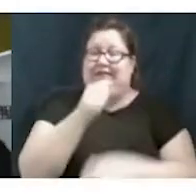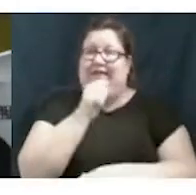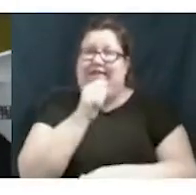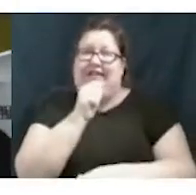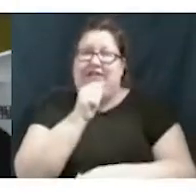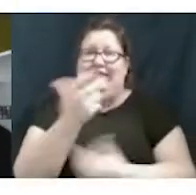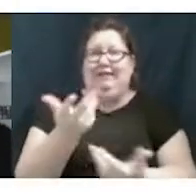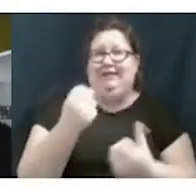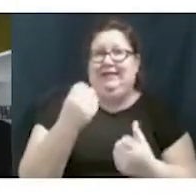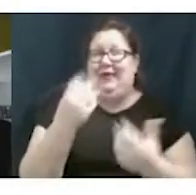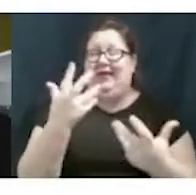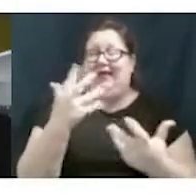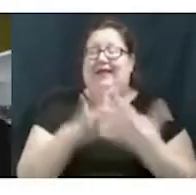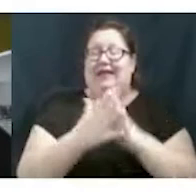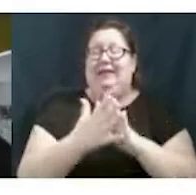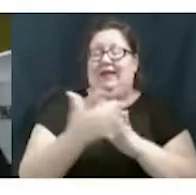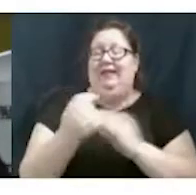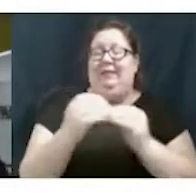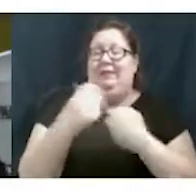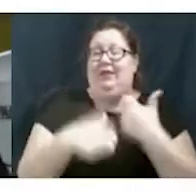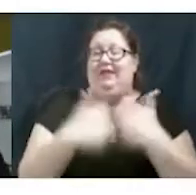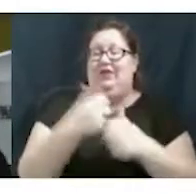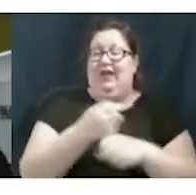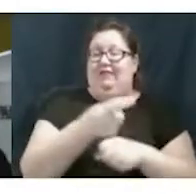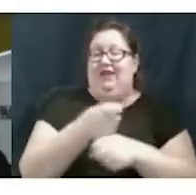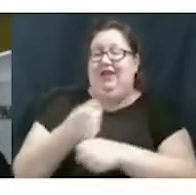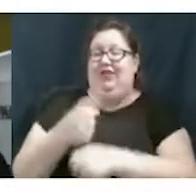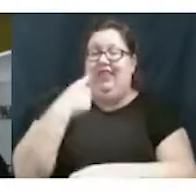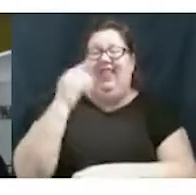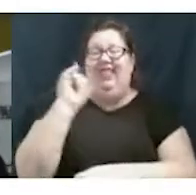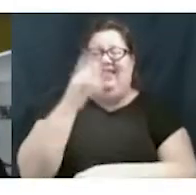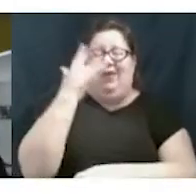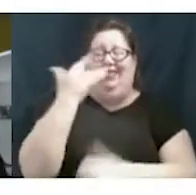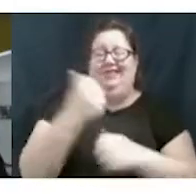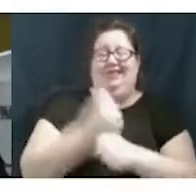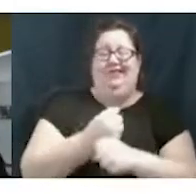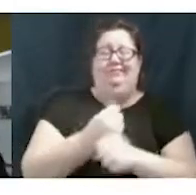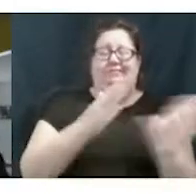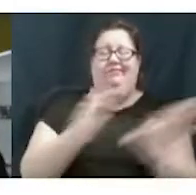So it gets a little harder every year. I think that's why I'm going to go with the flash drive this year.